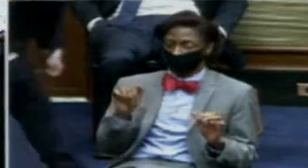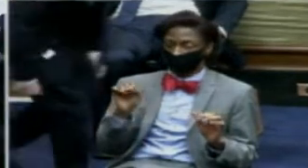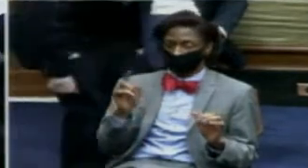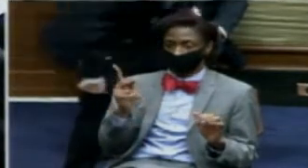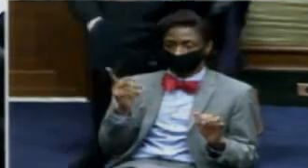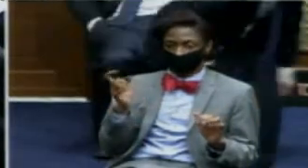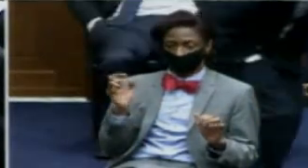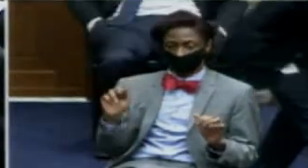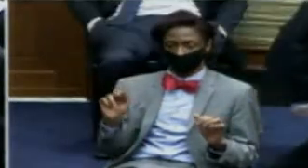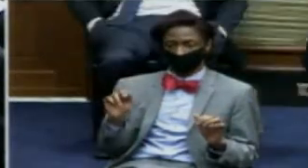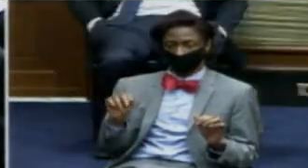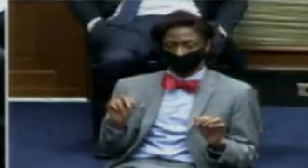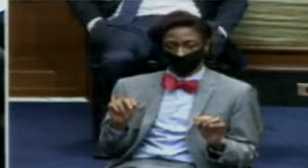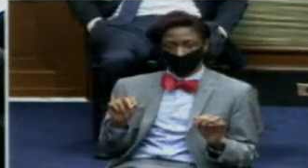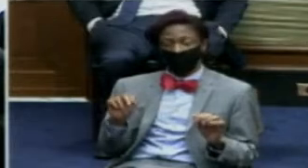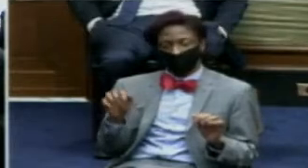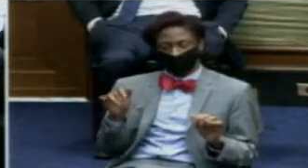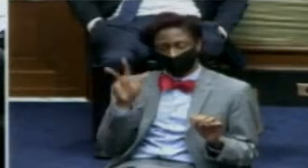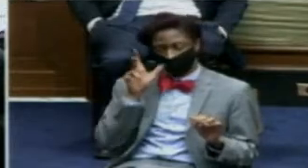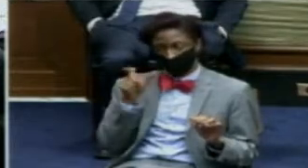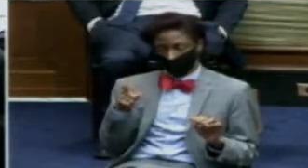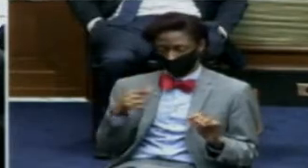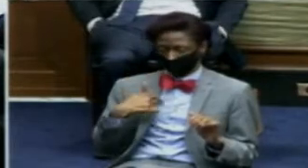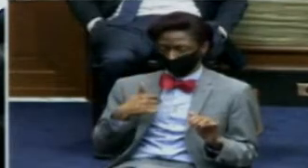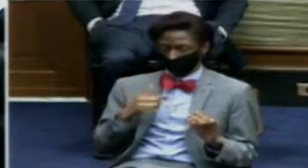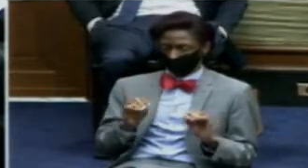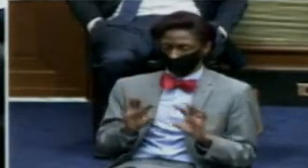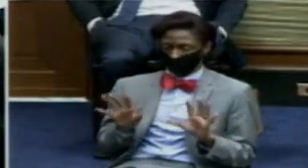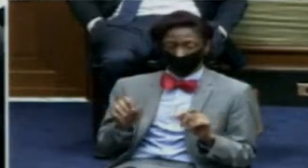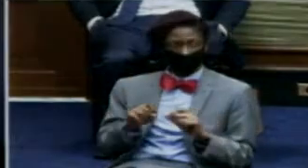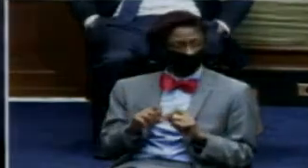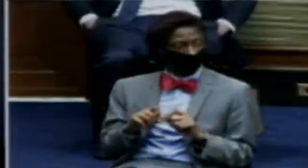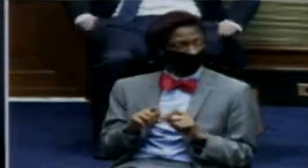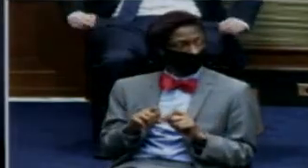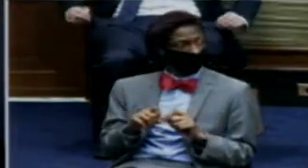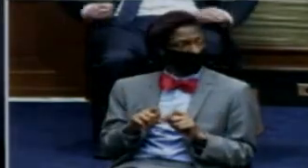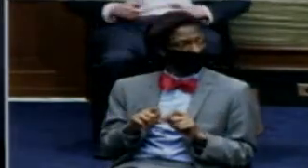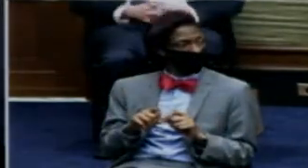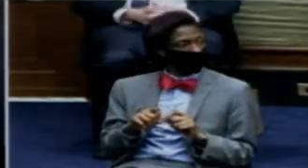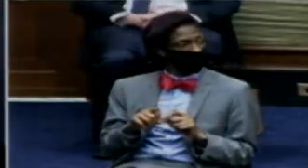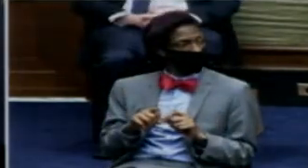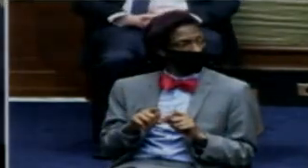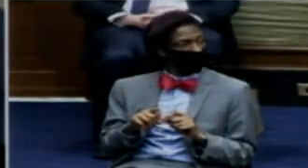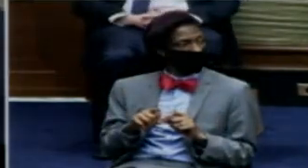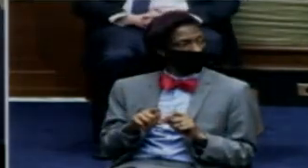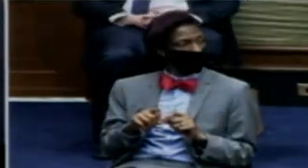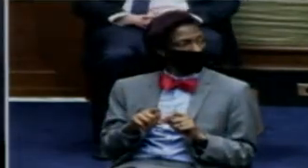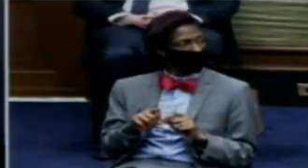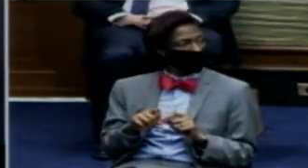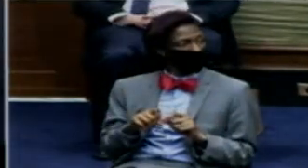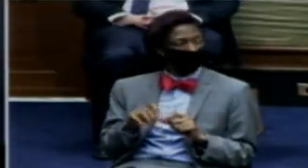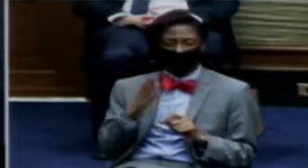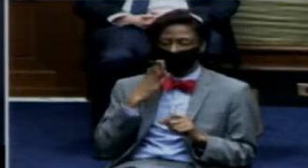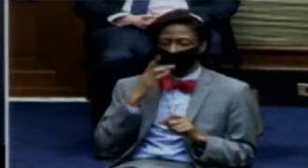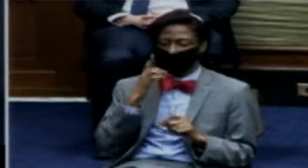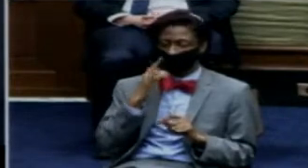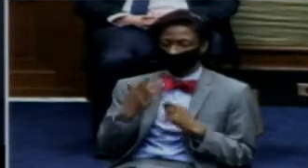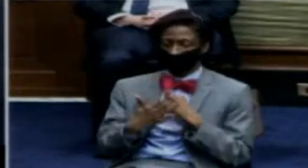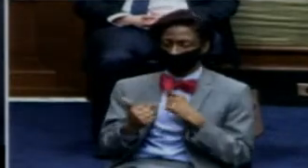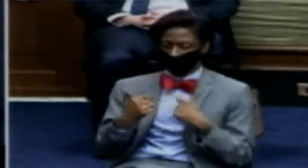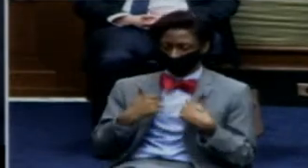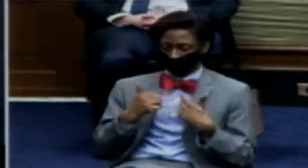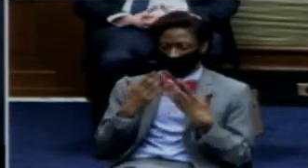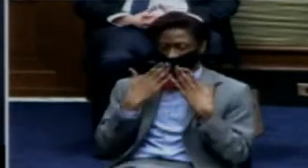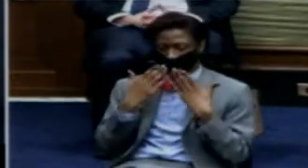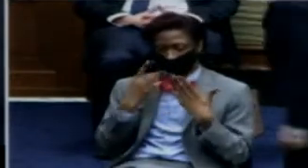Madam Chair, can you hear me? Yes, we can. Okay, thank you. Thank you, Madam Chair, for calling the hearing. Thank you, Ms. Norton, for